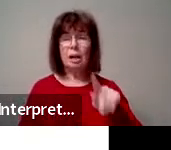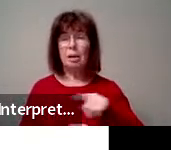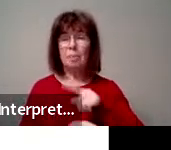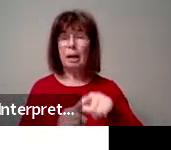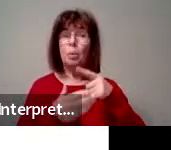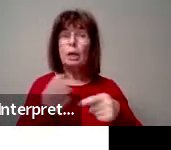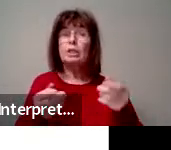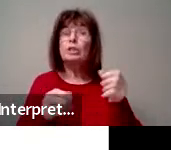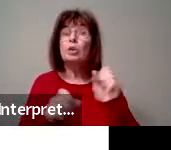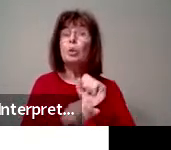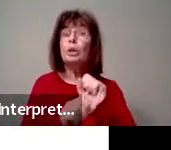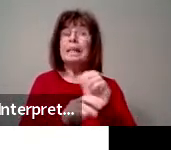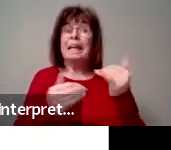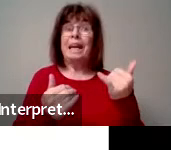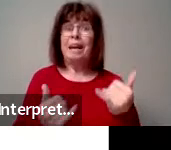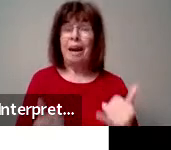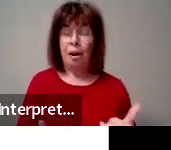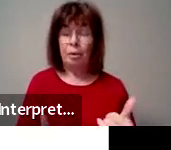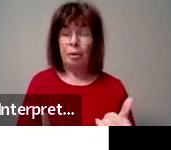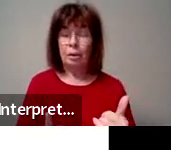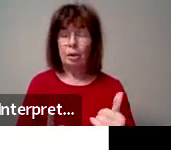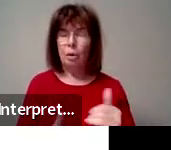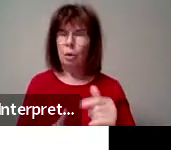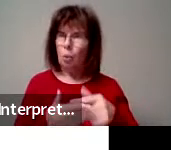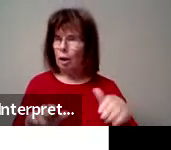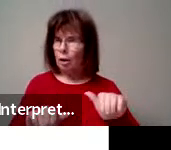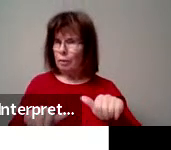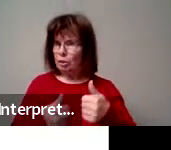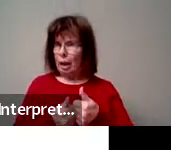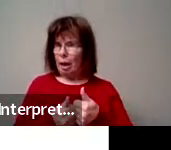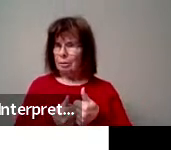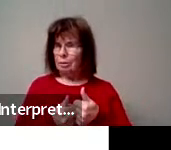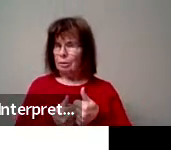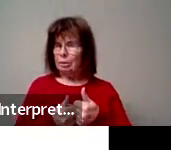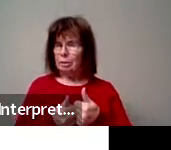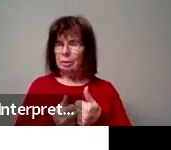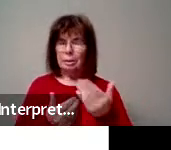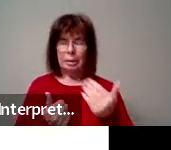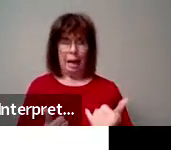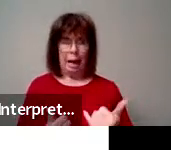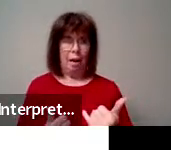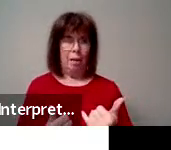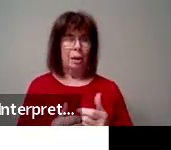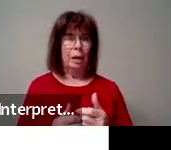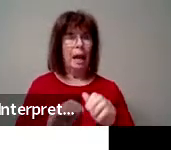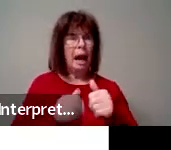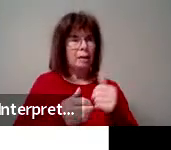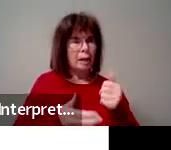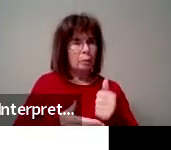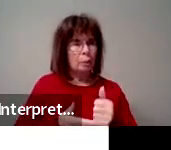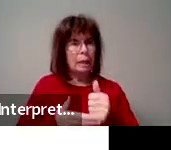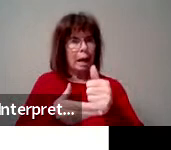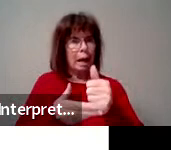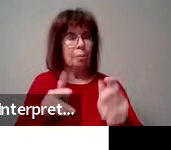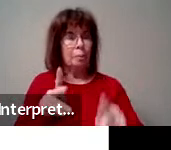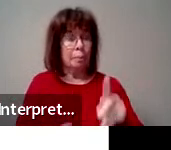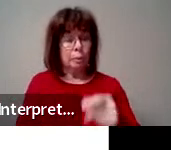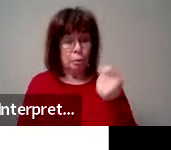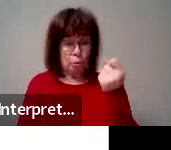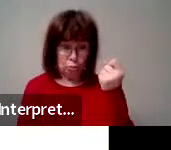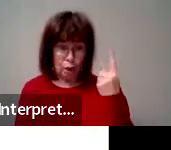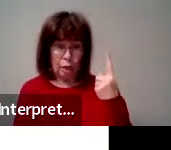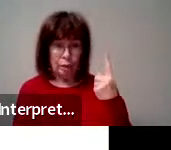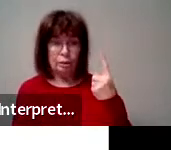now. What are the challenges? How are we able to help people to understand